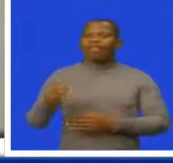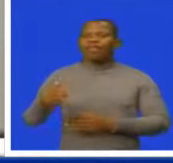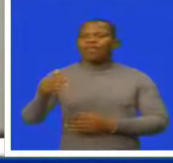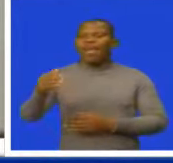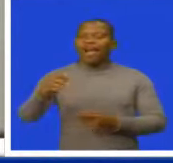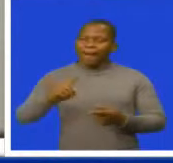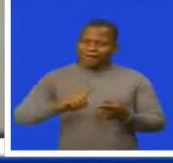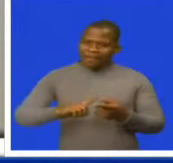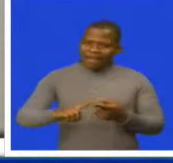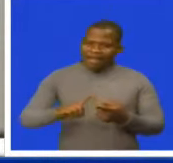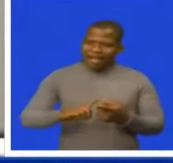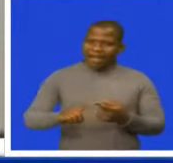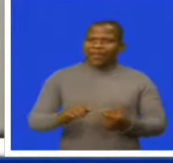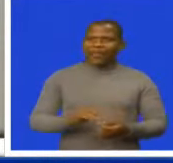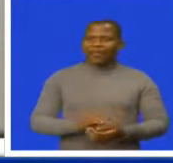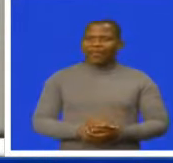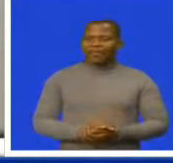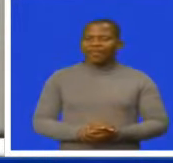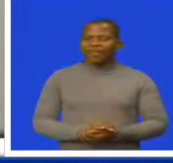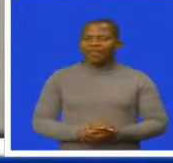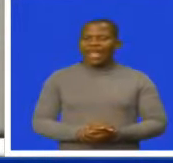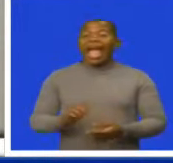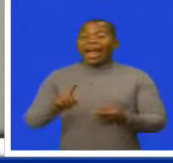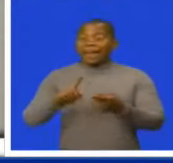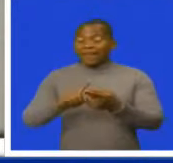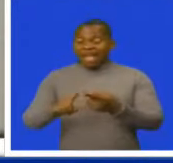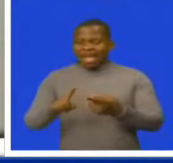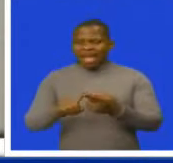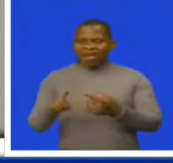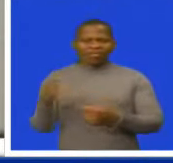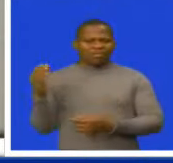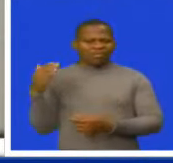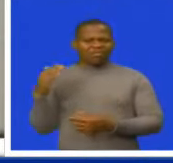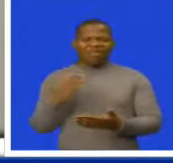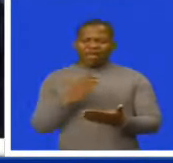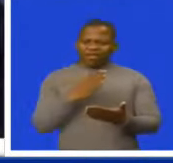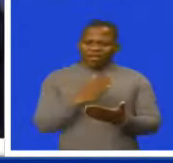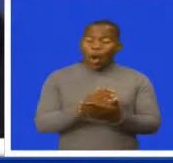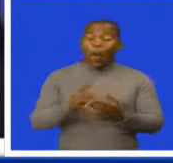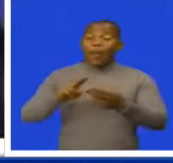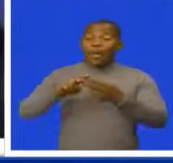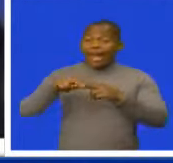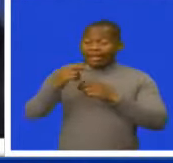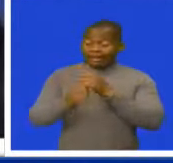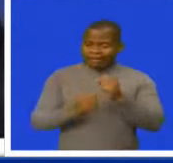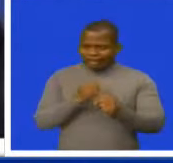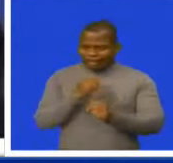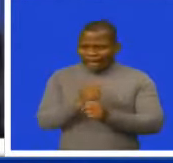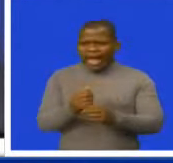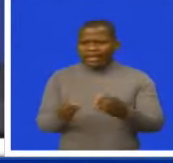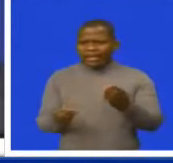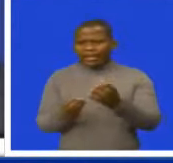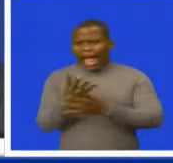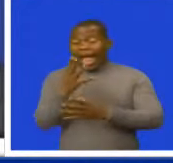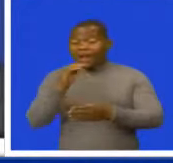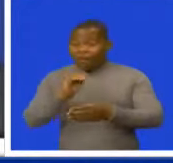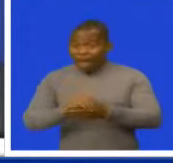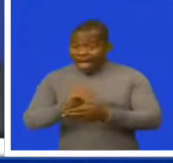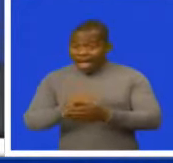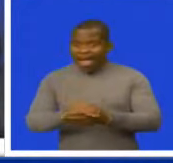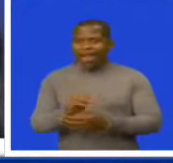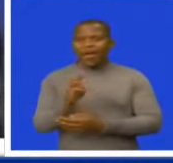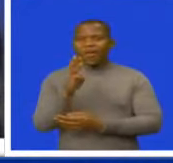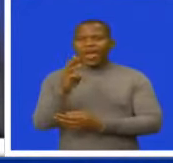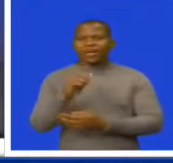wethu lesimpheba kaletseko vele imidlalo besiyimisile iyawuchubeka kahle eminyakeni ledawo. kani nhlangano lengamele tinhlangano tetemidlalo